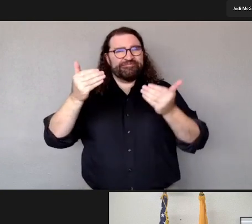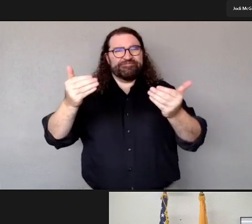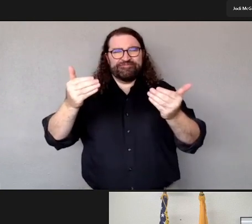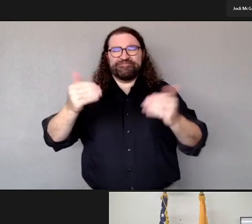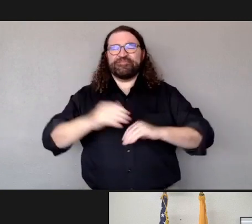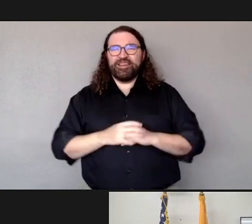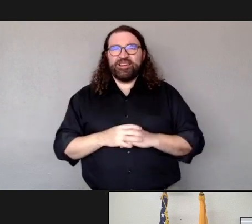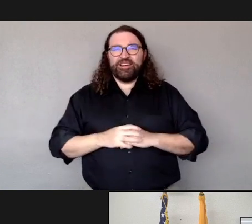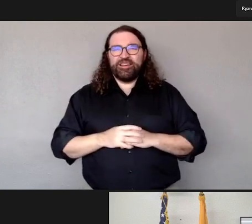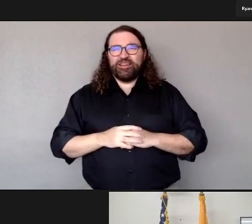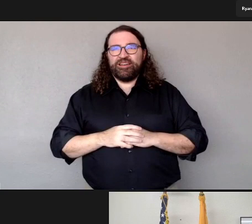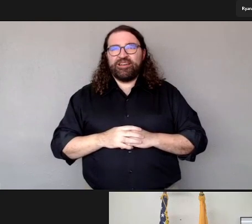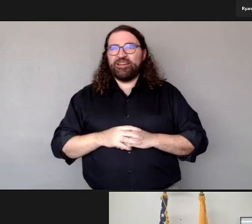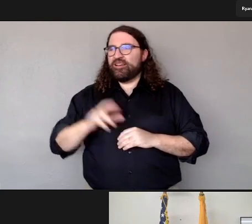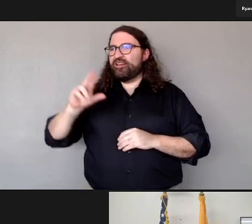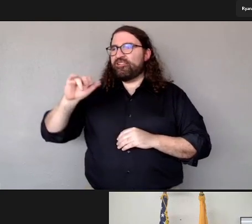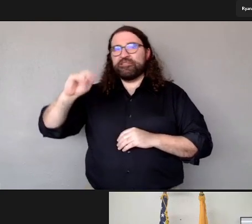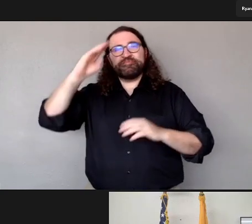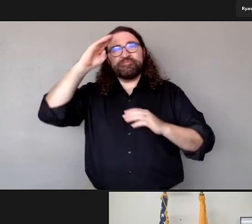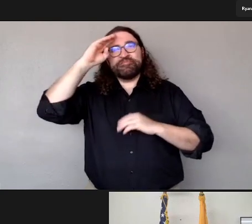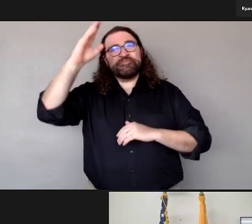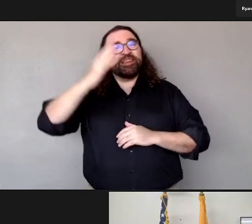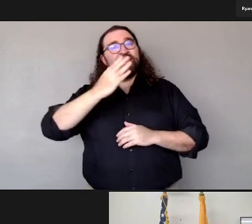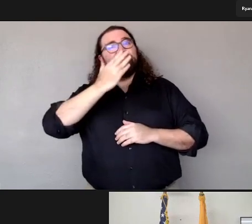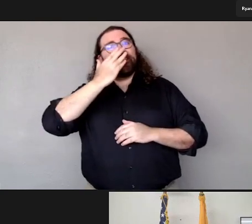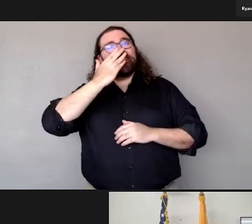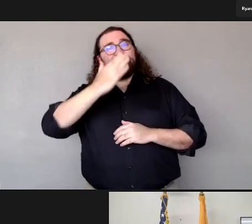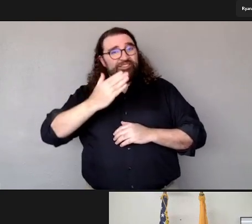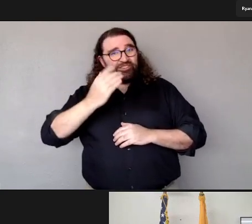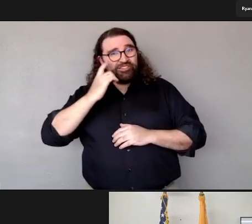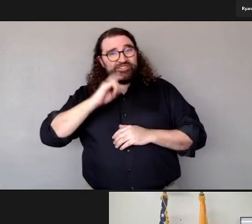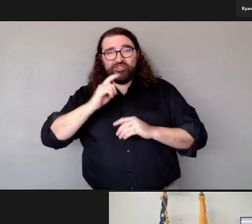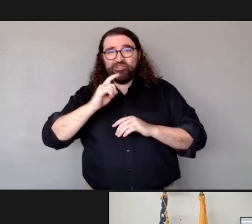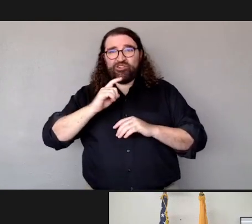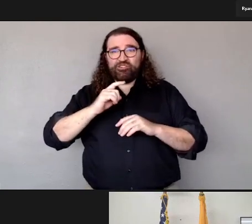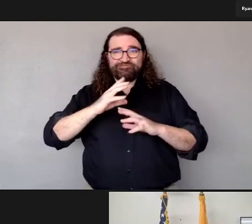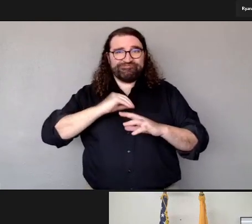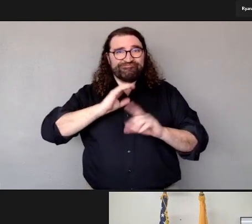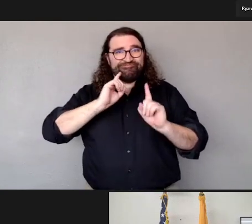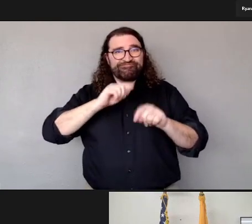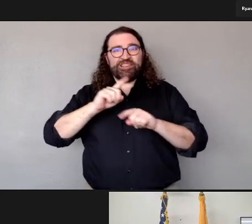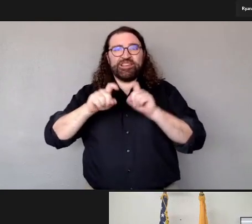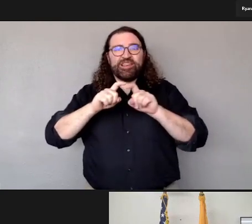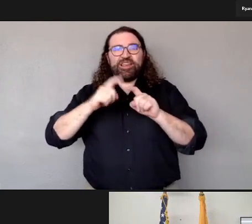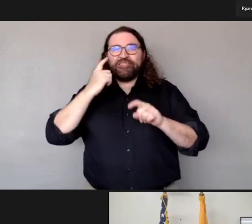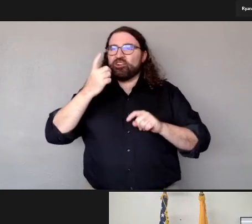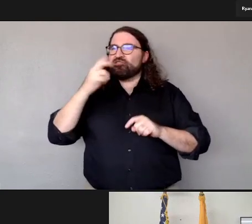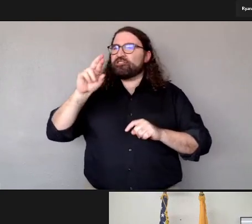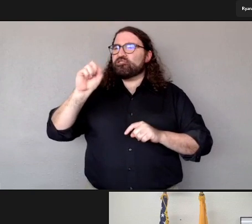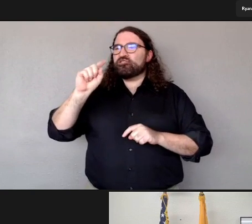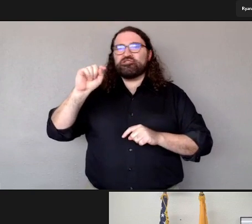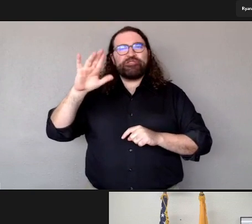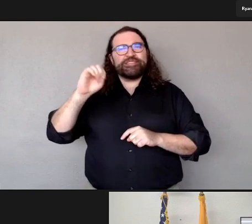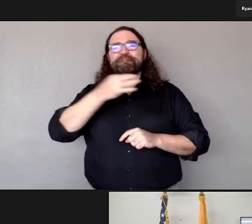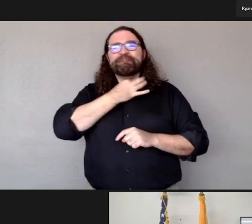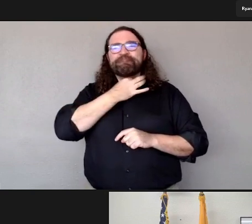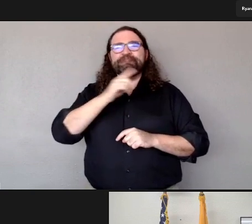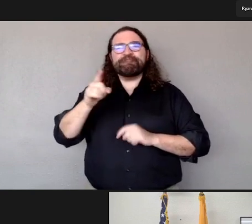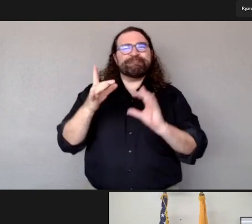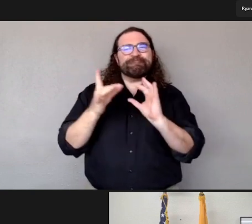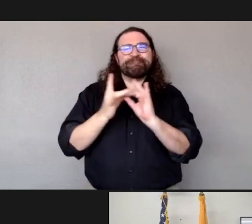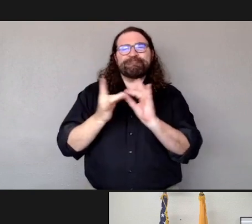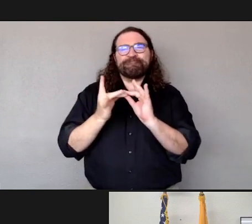now. Hi, thanks for taking our questions. Dr. Strace, I was wondering, you talked about